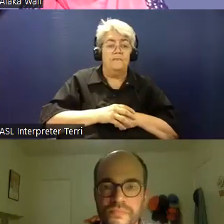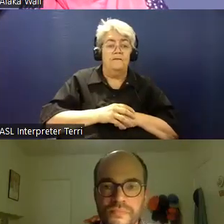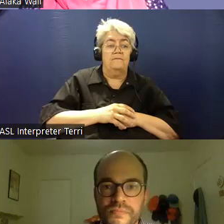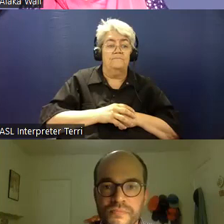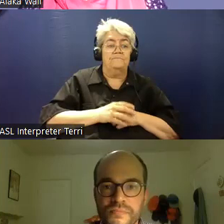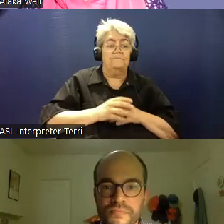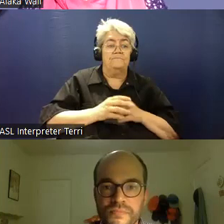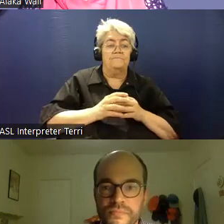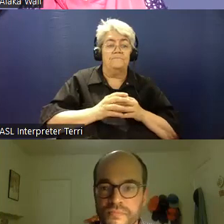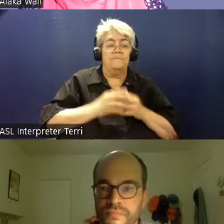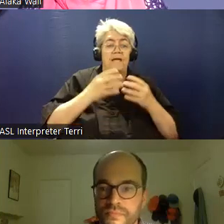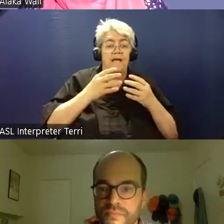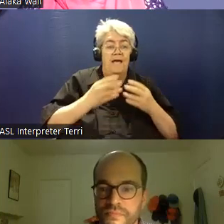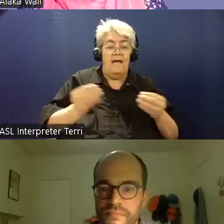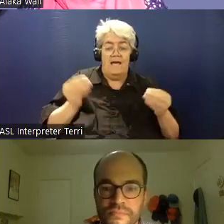And